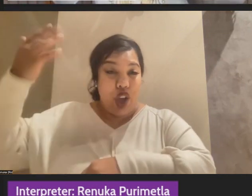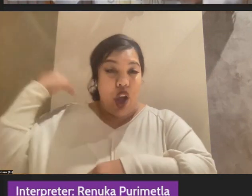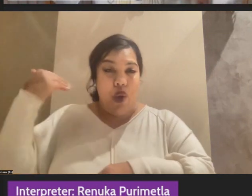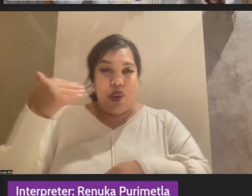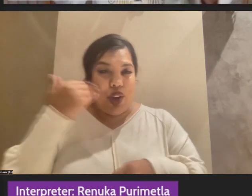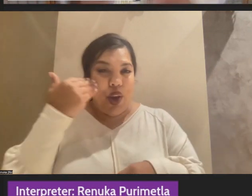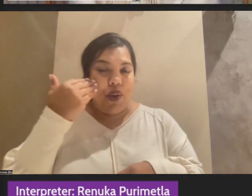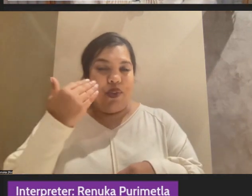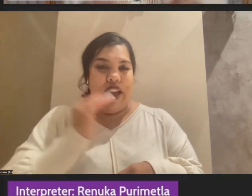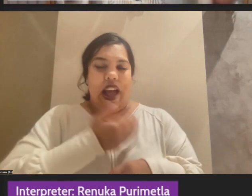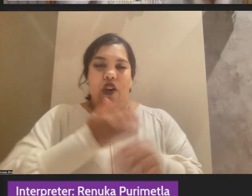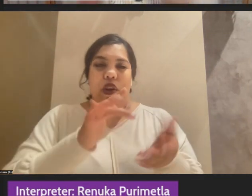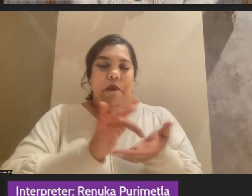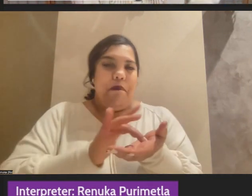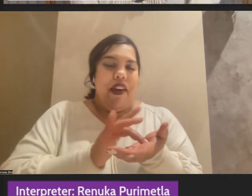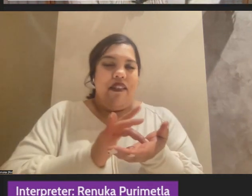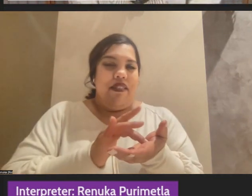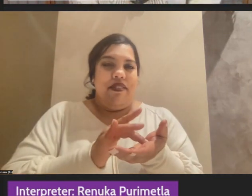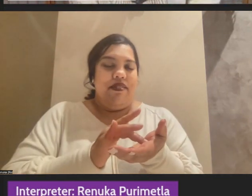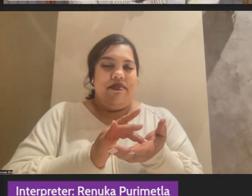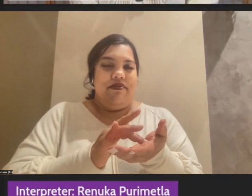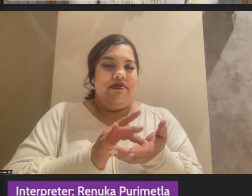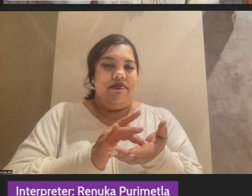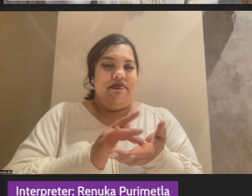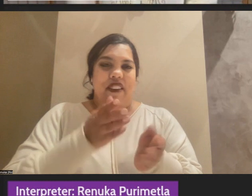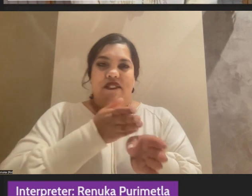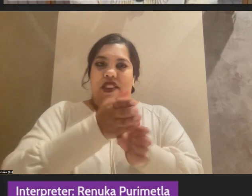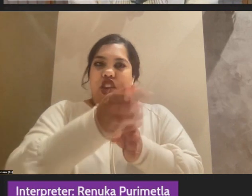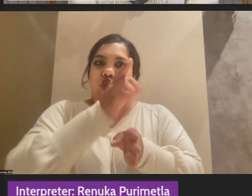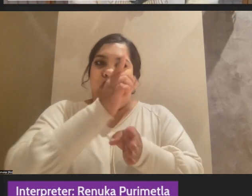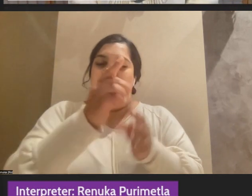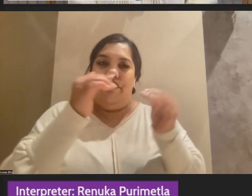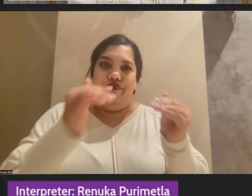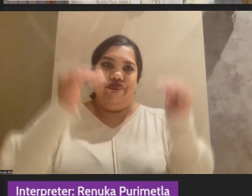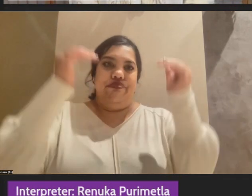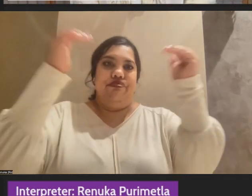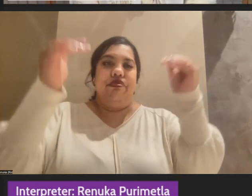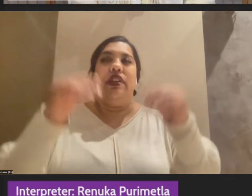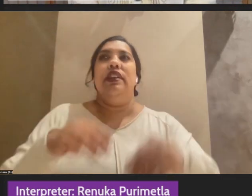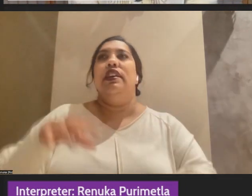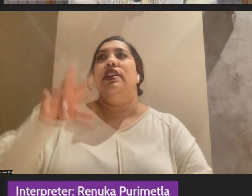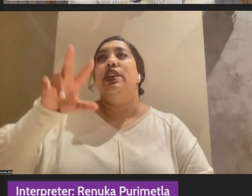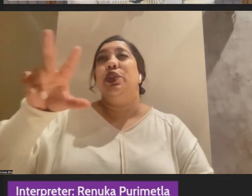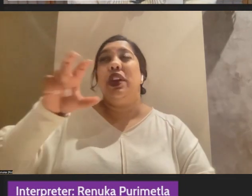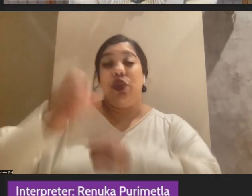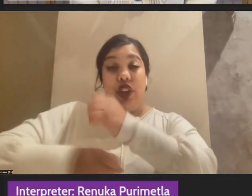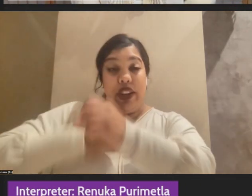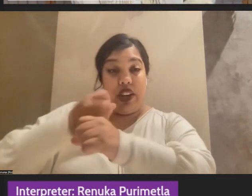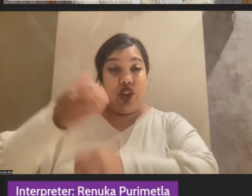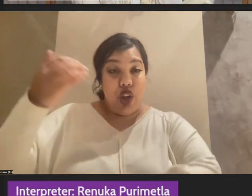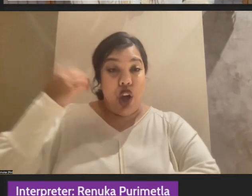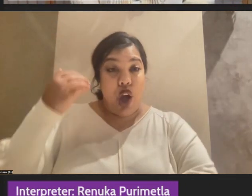of most physicians and scientists. 300 years ago, was the word